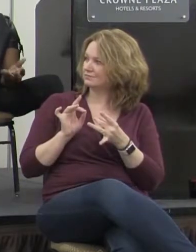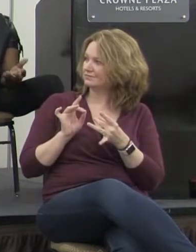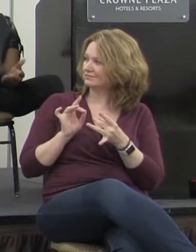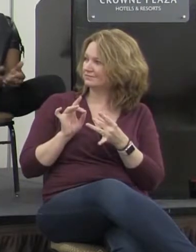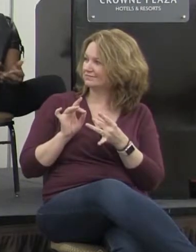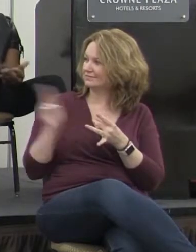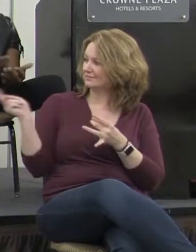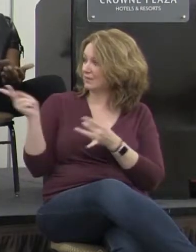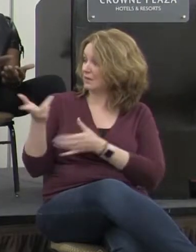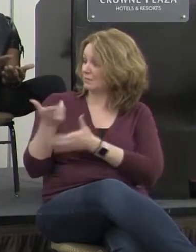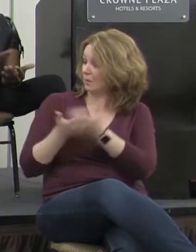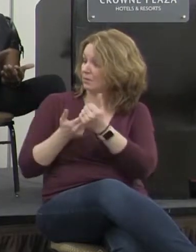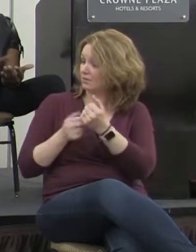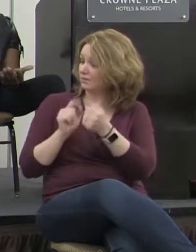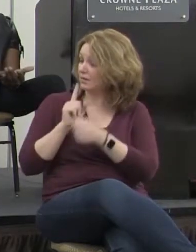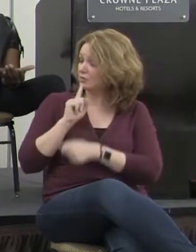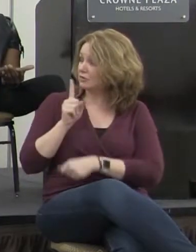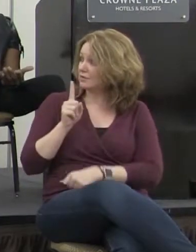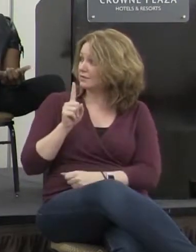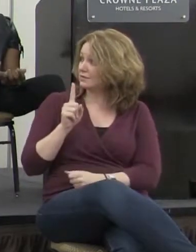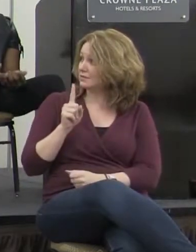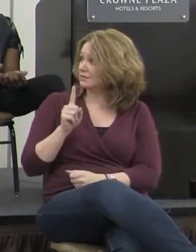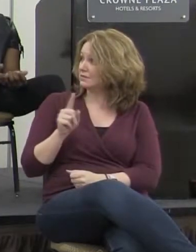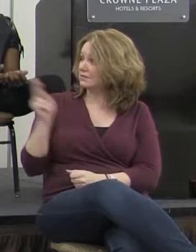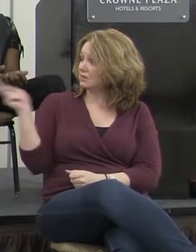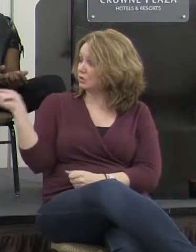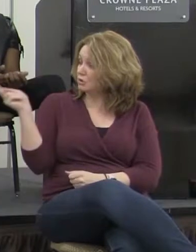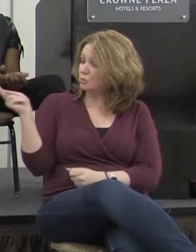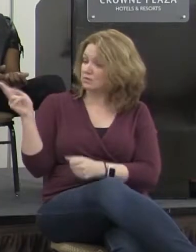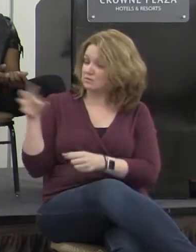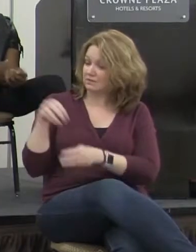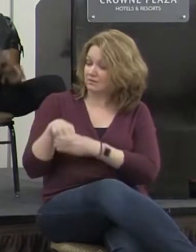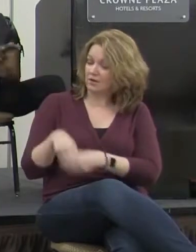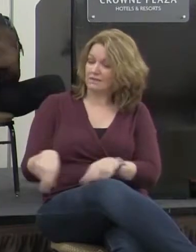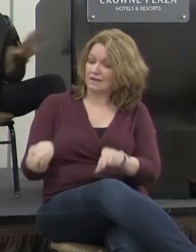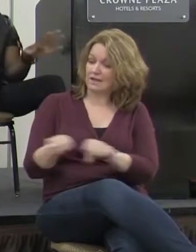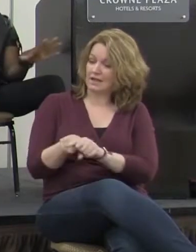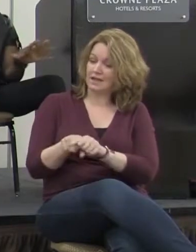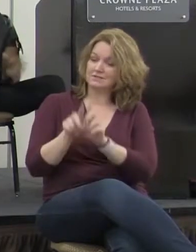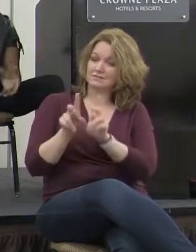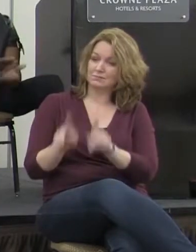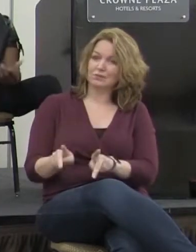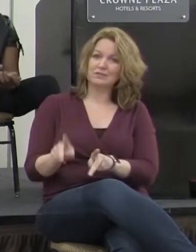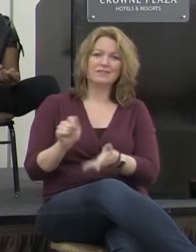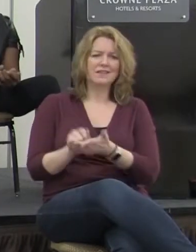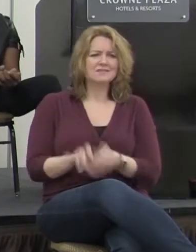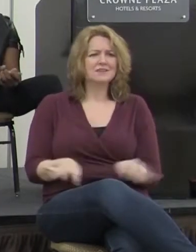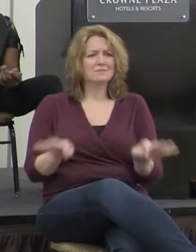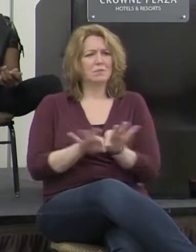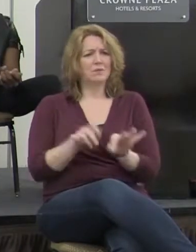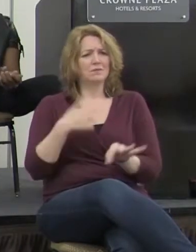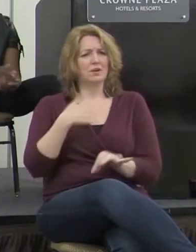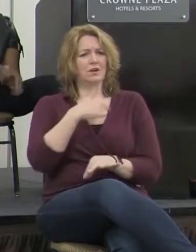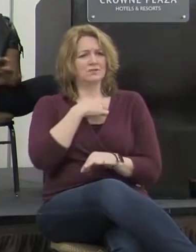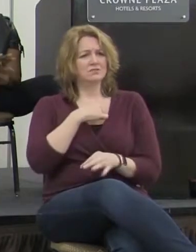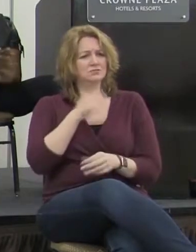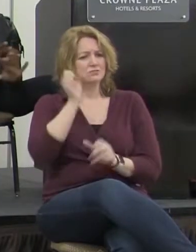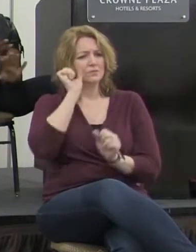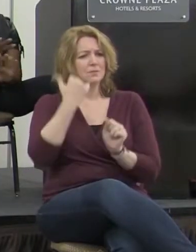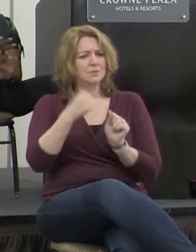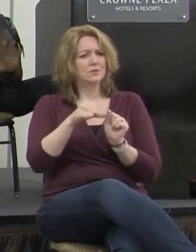and both of you actually, that it's the space that you're in as individuals. And I think that's the other thing that we really have to take into account, is